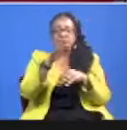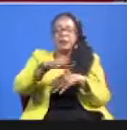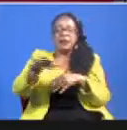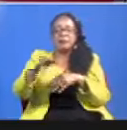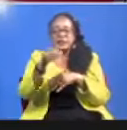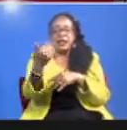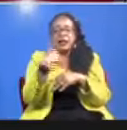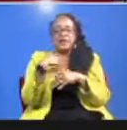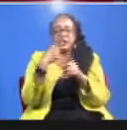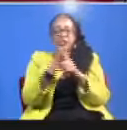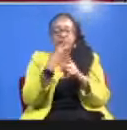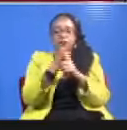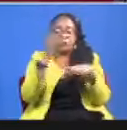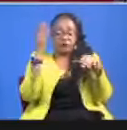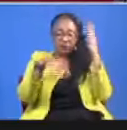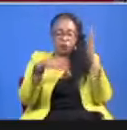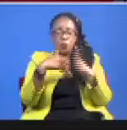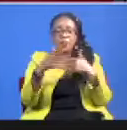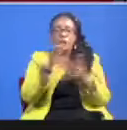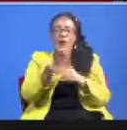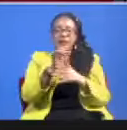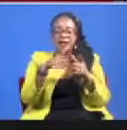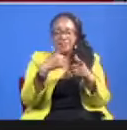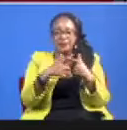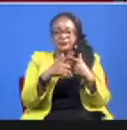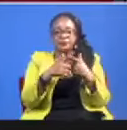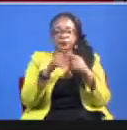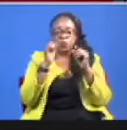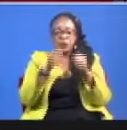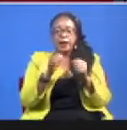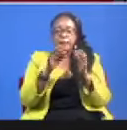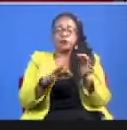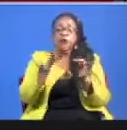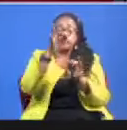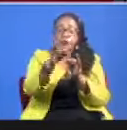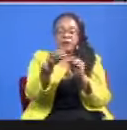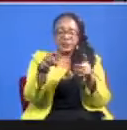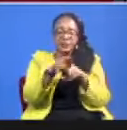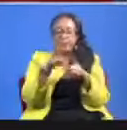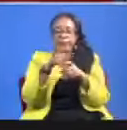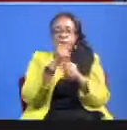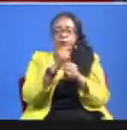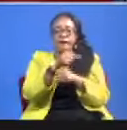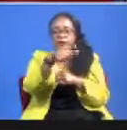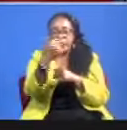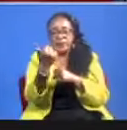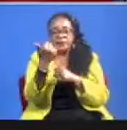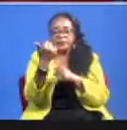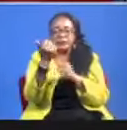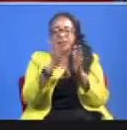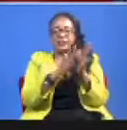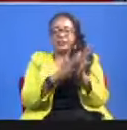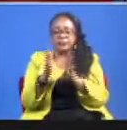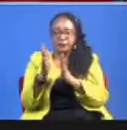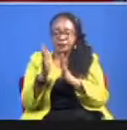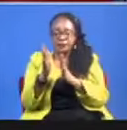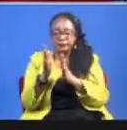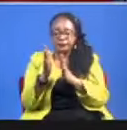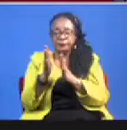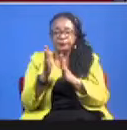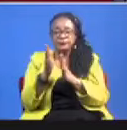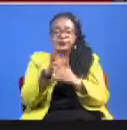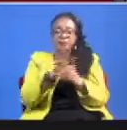fitness by professionals, even Parliament itself seeking different professionals, should be. Without that, we'll just be postponing this and, of course, kicking it out to